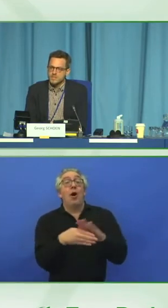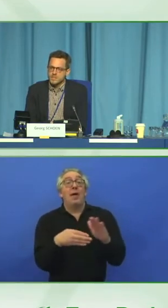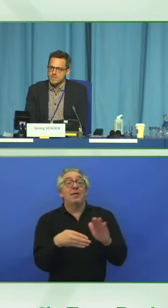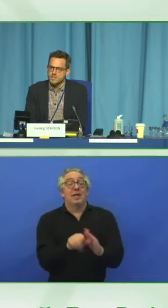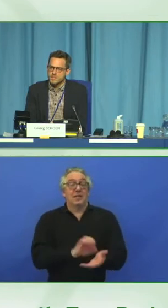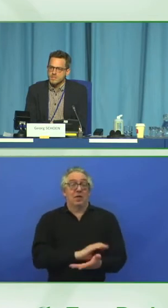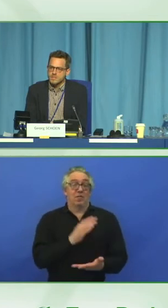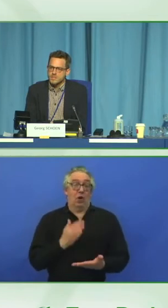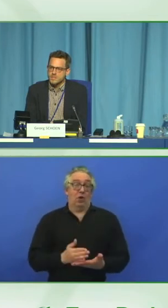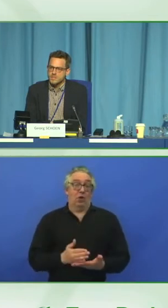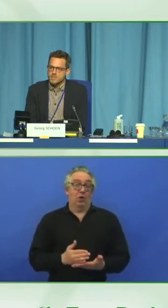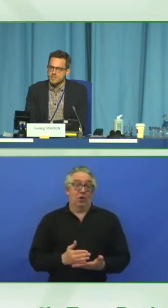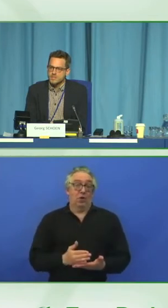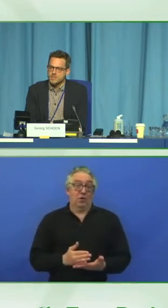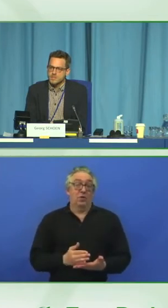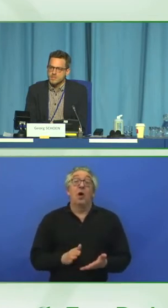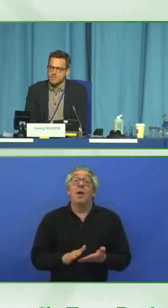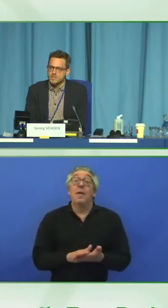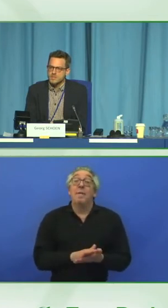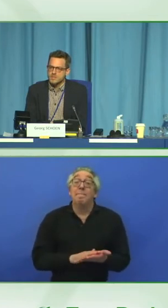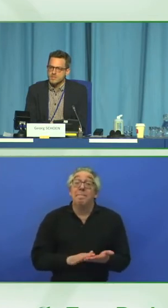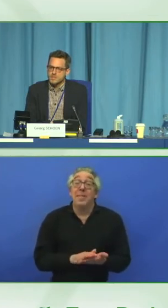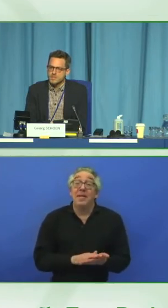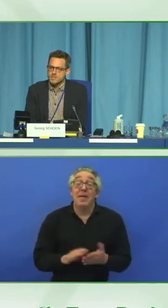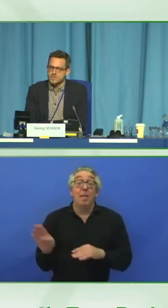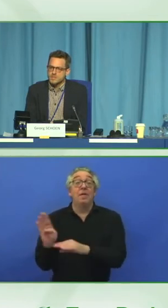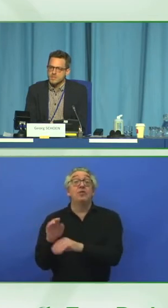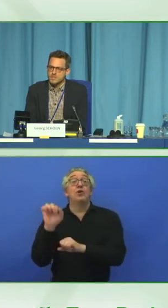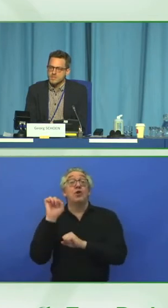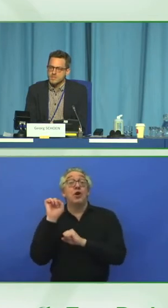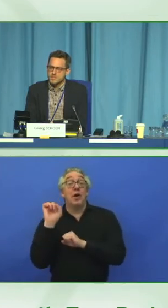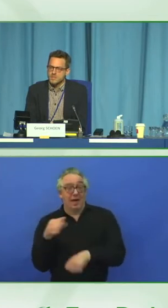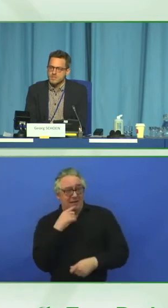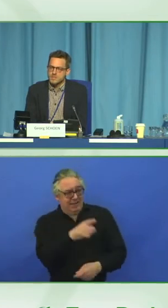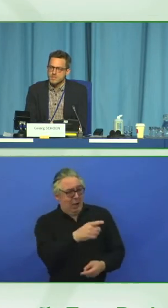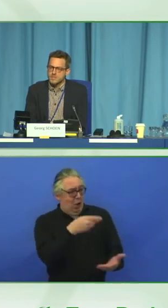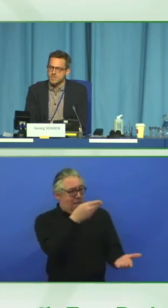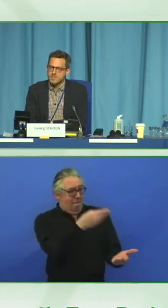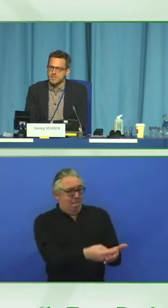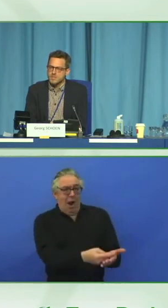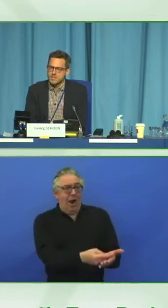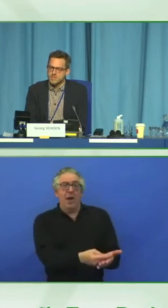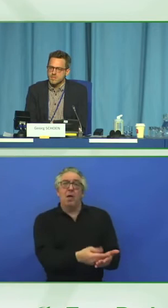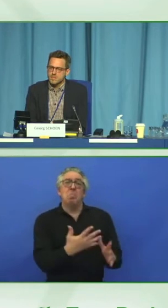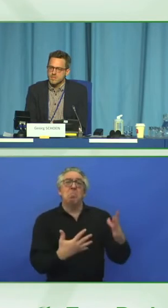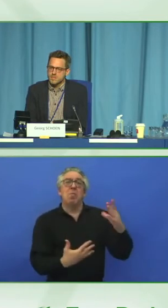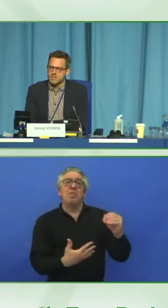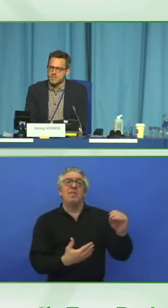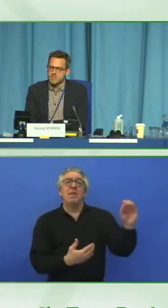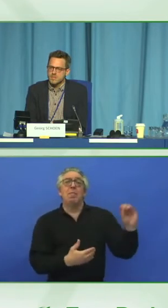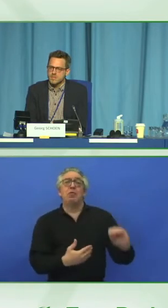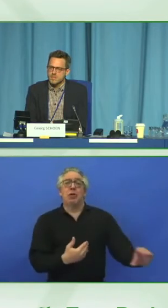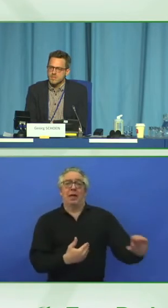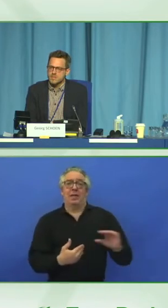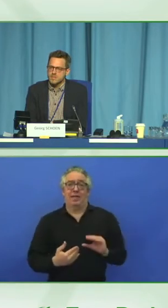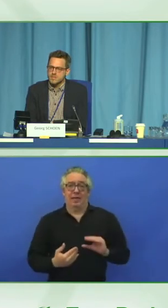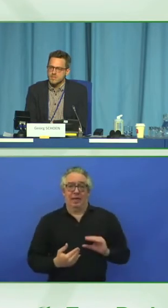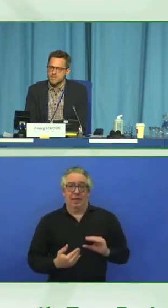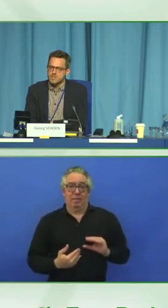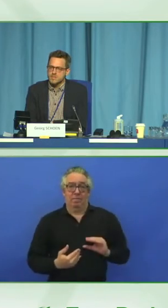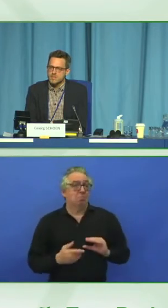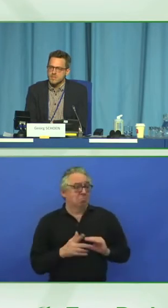a 50% discount to the users to help them just buy the product for the first time and get them to try their